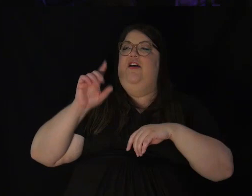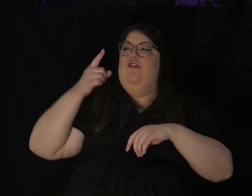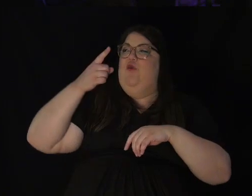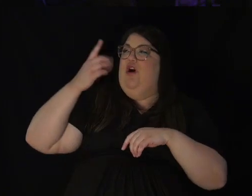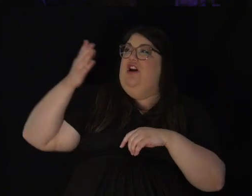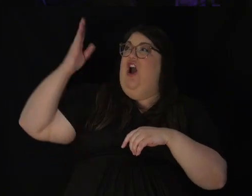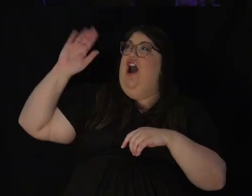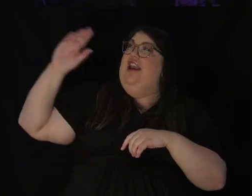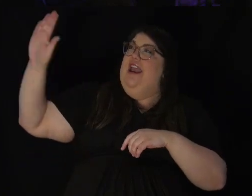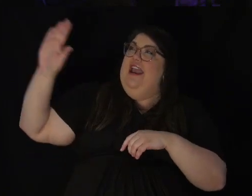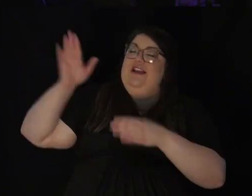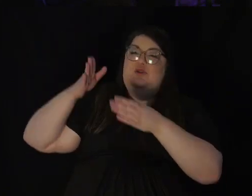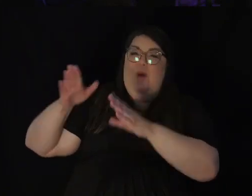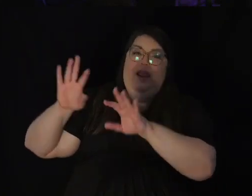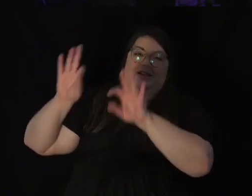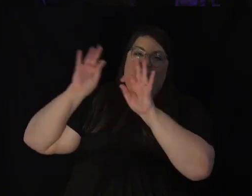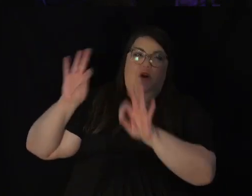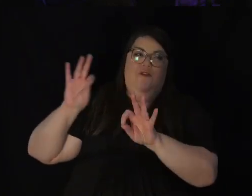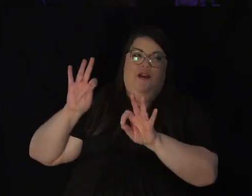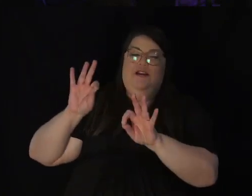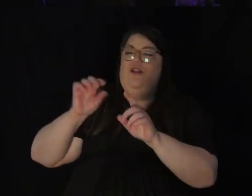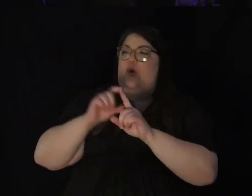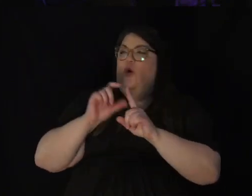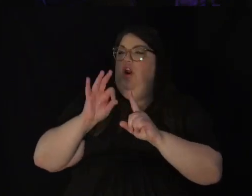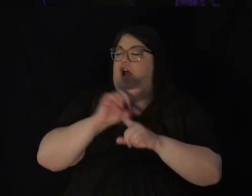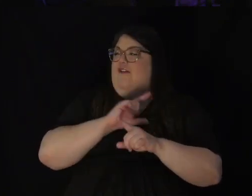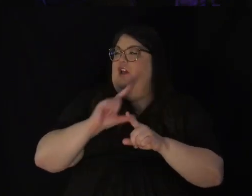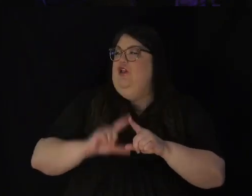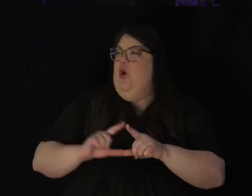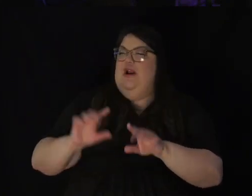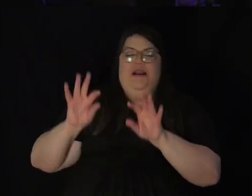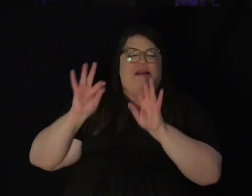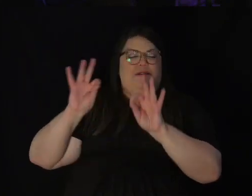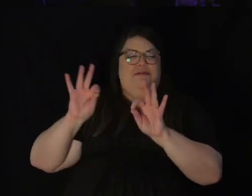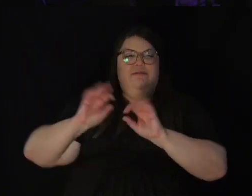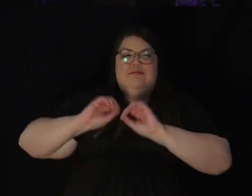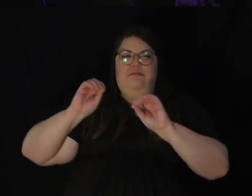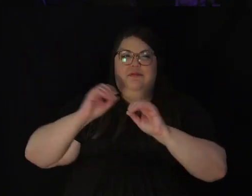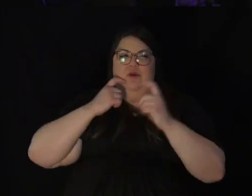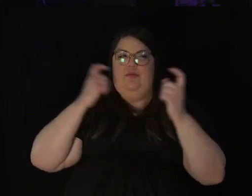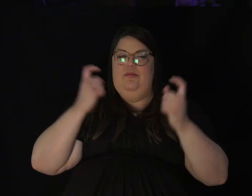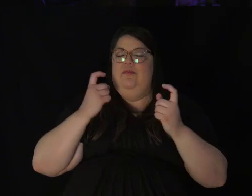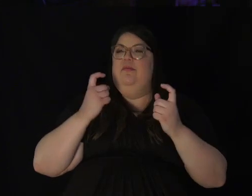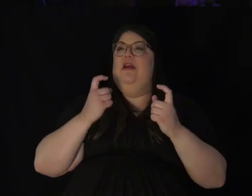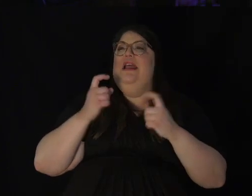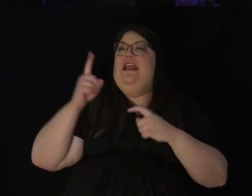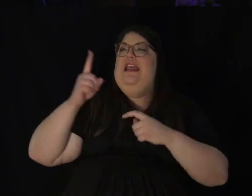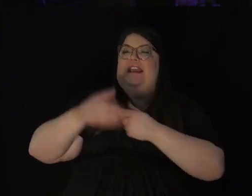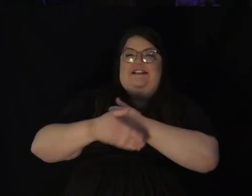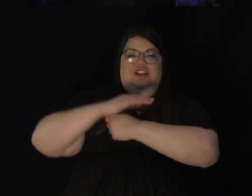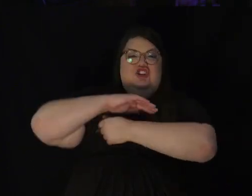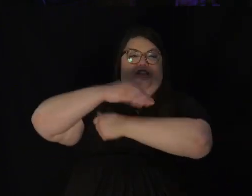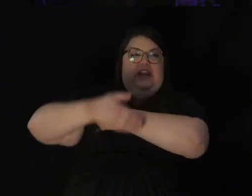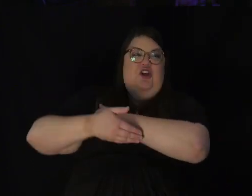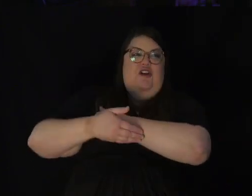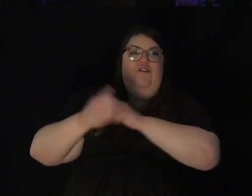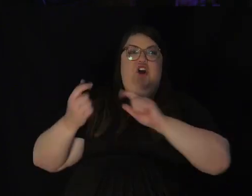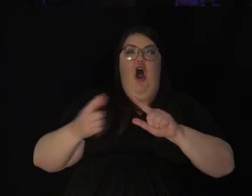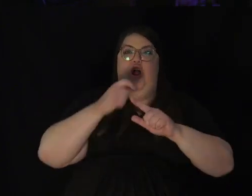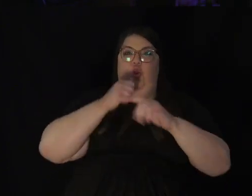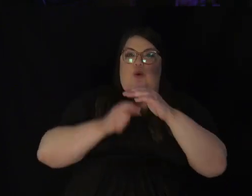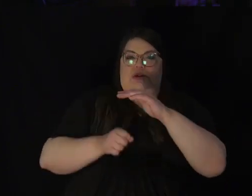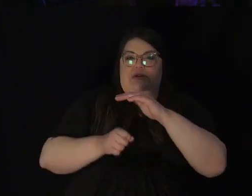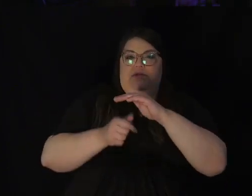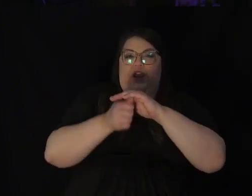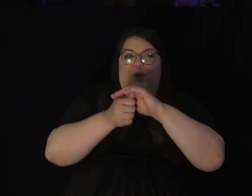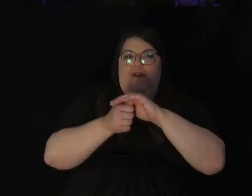way is perfect. The word of the Lord is flawless. He is a shield for all who take refuge in him. For who